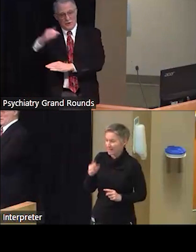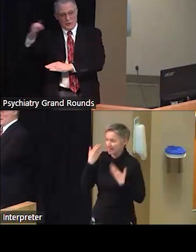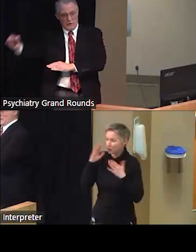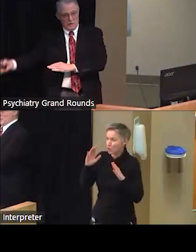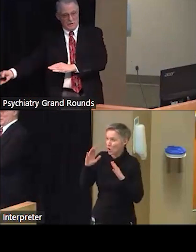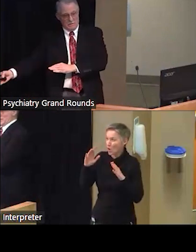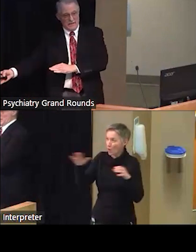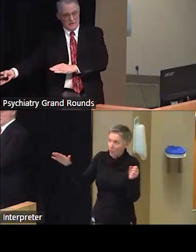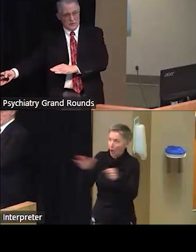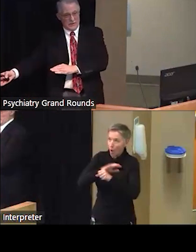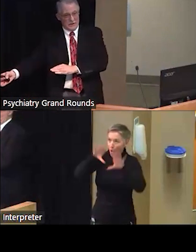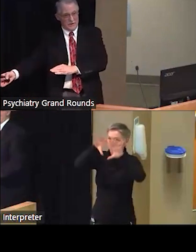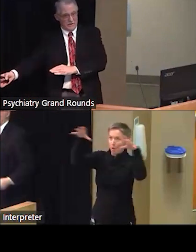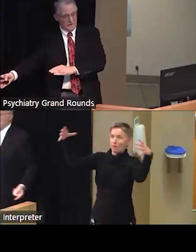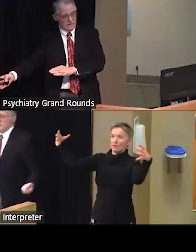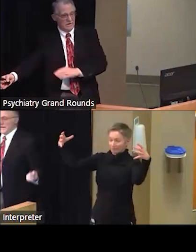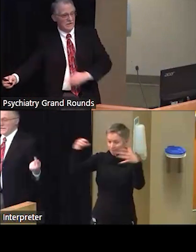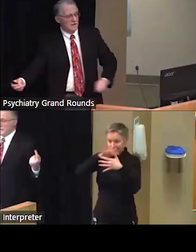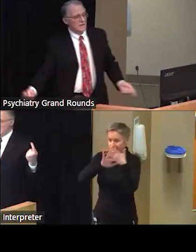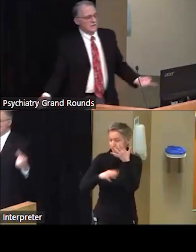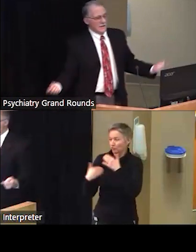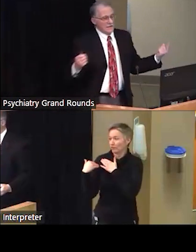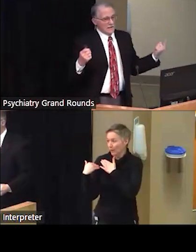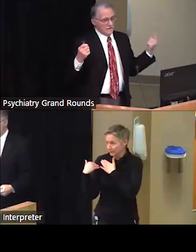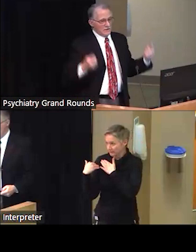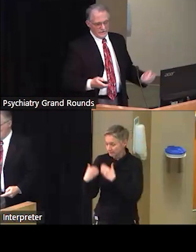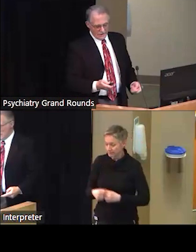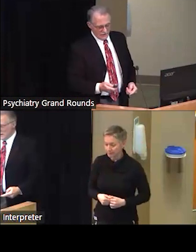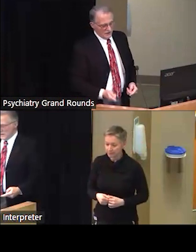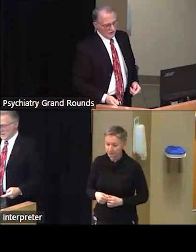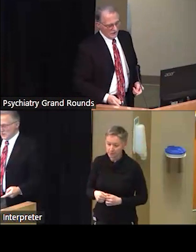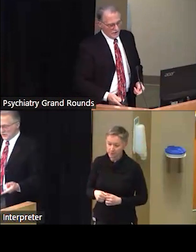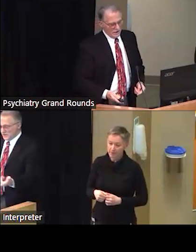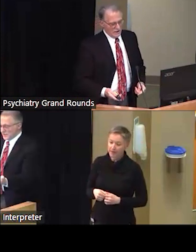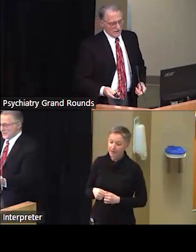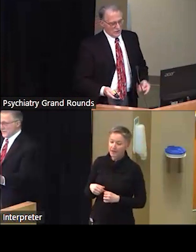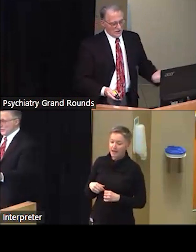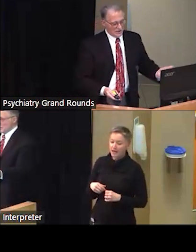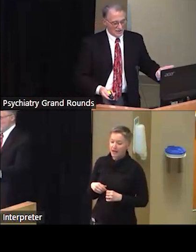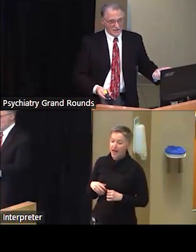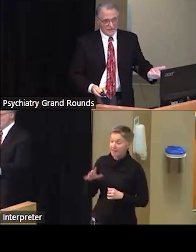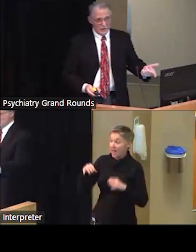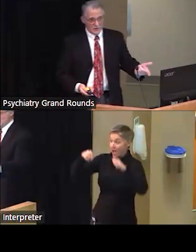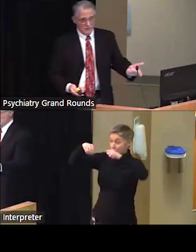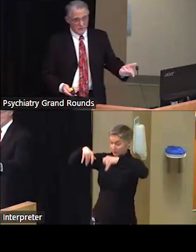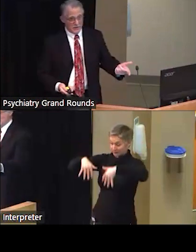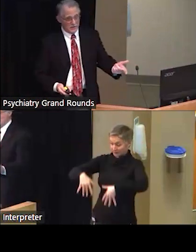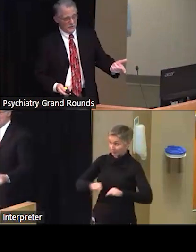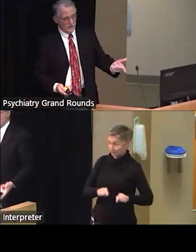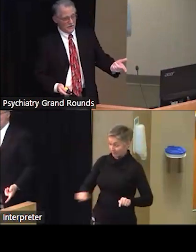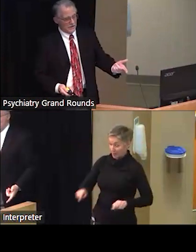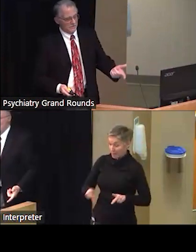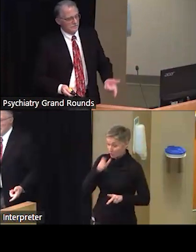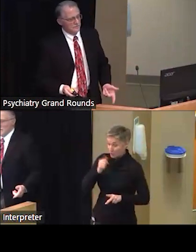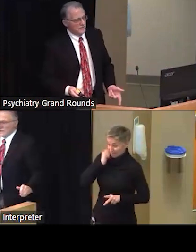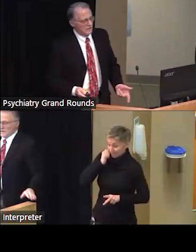the total mandatory load. The idea of human factors is, well, this descends on those people trying to do